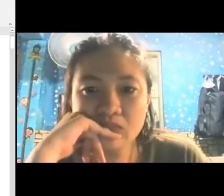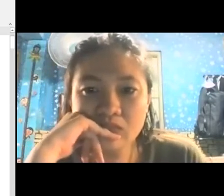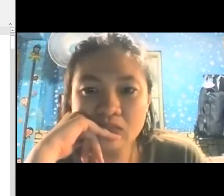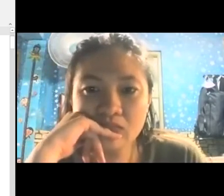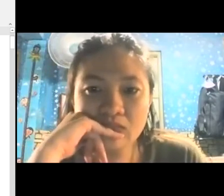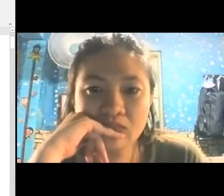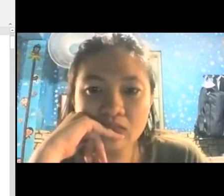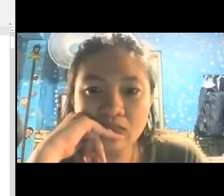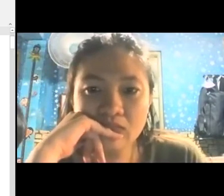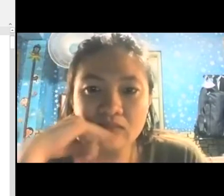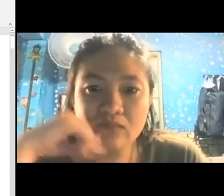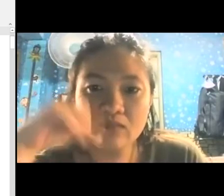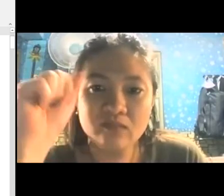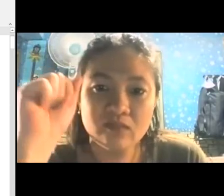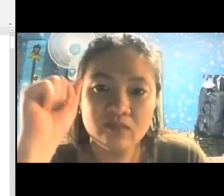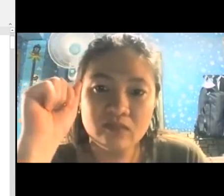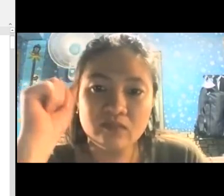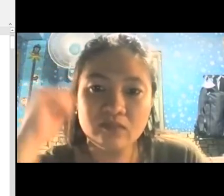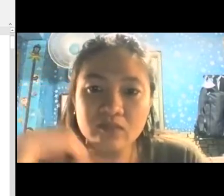Oh, wait.